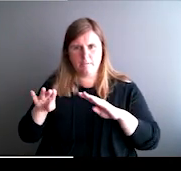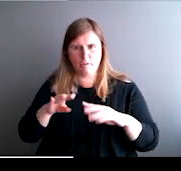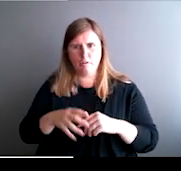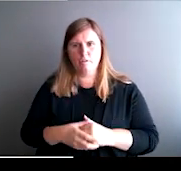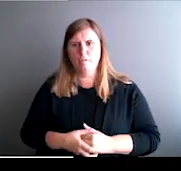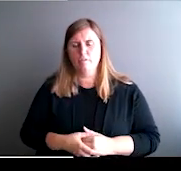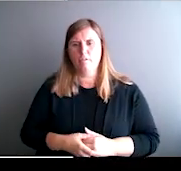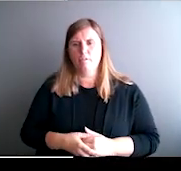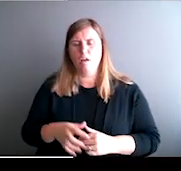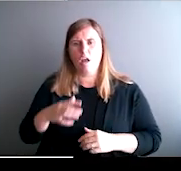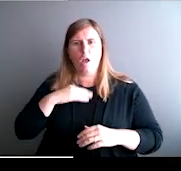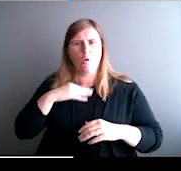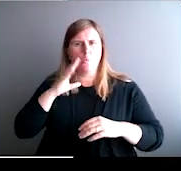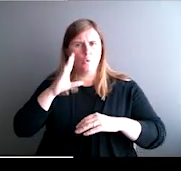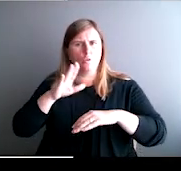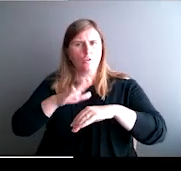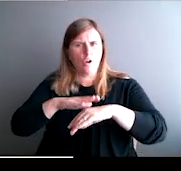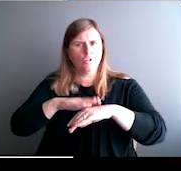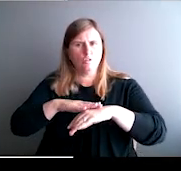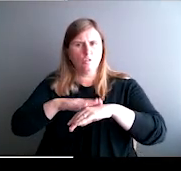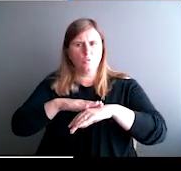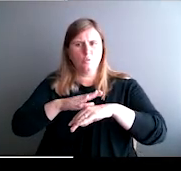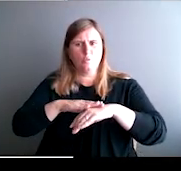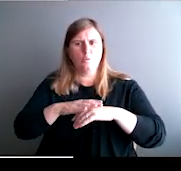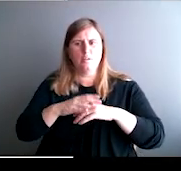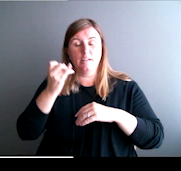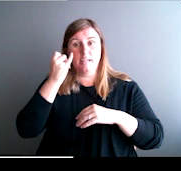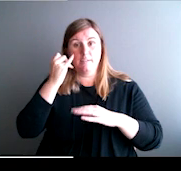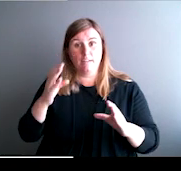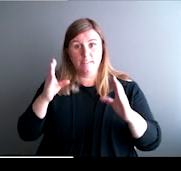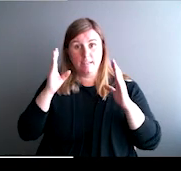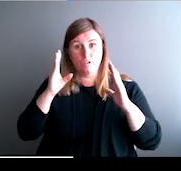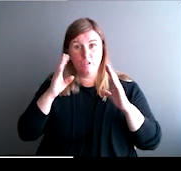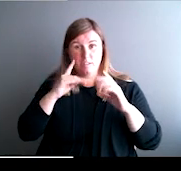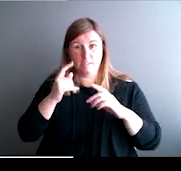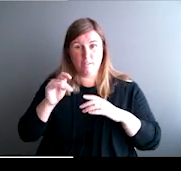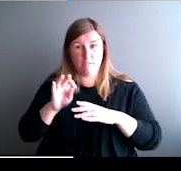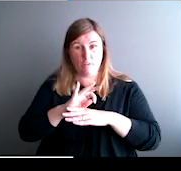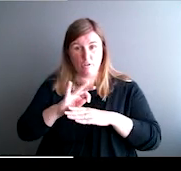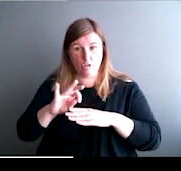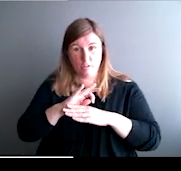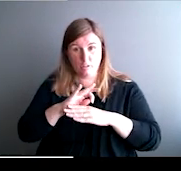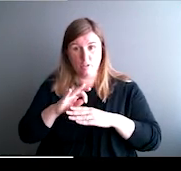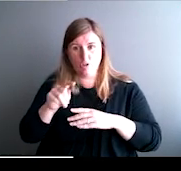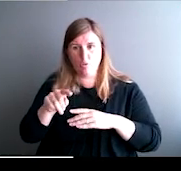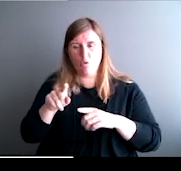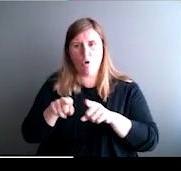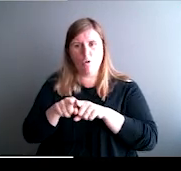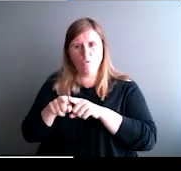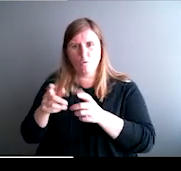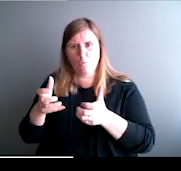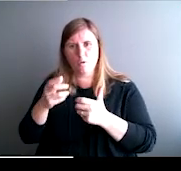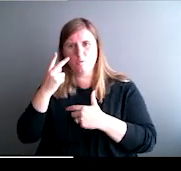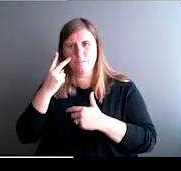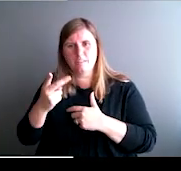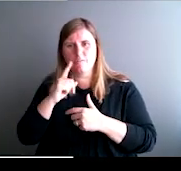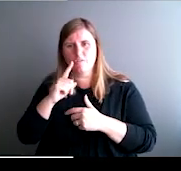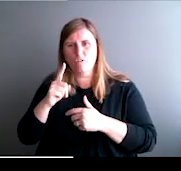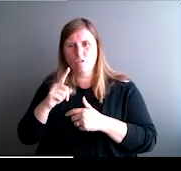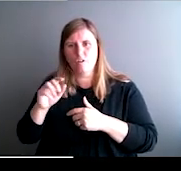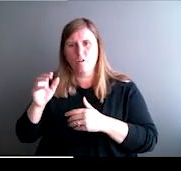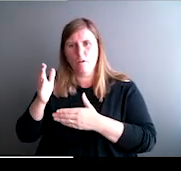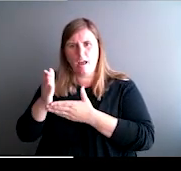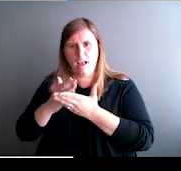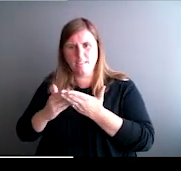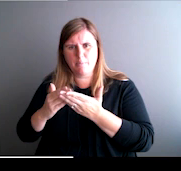I would caution you, if attention is the function, you also want to see if there are